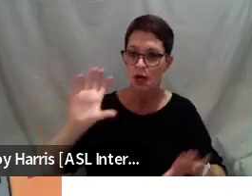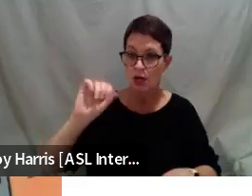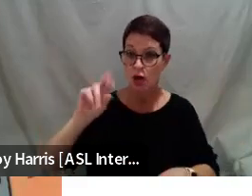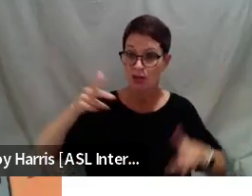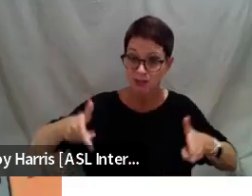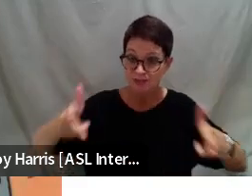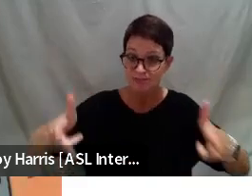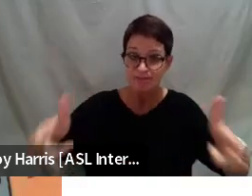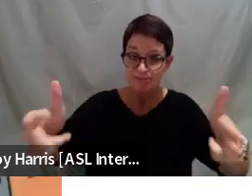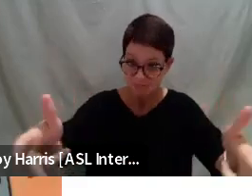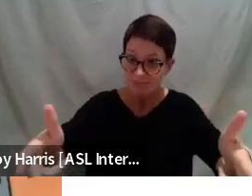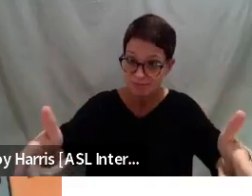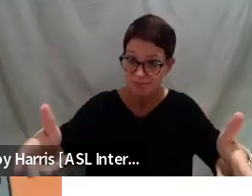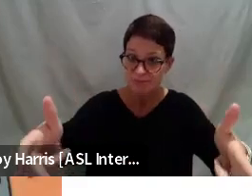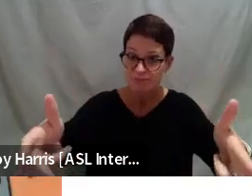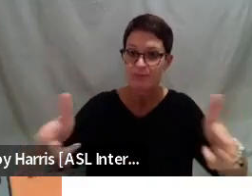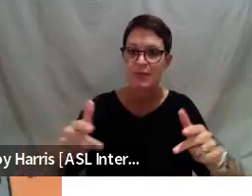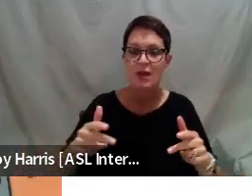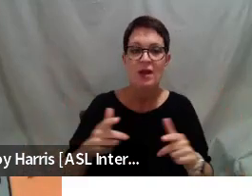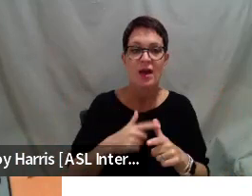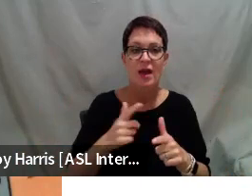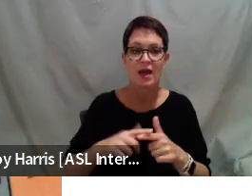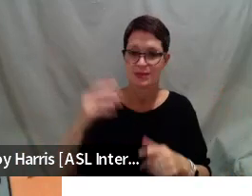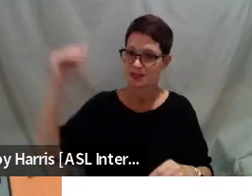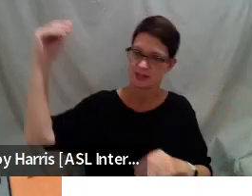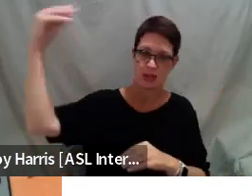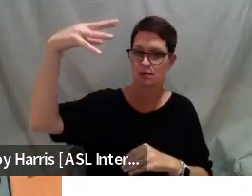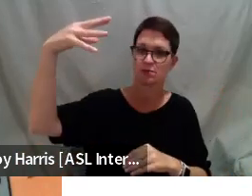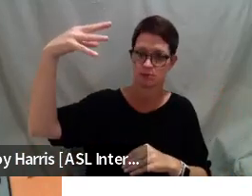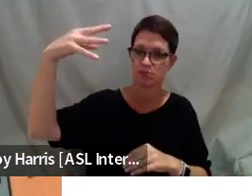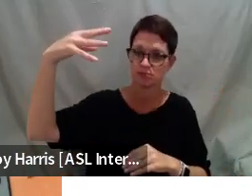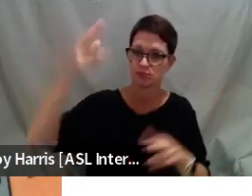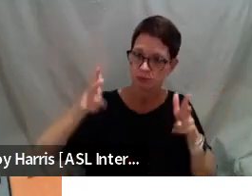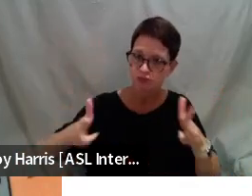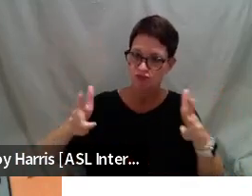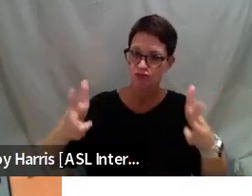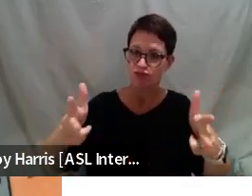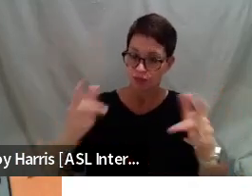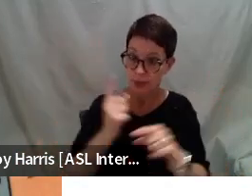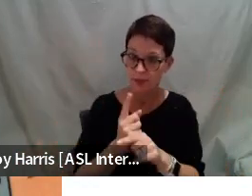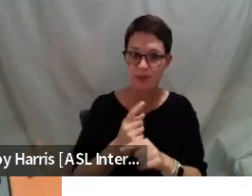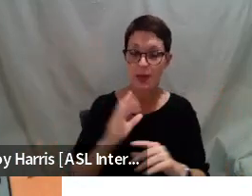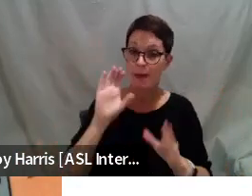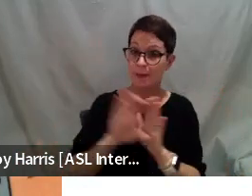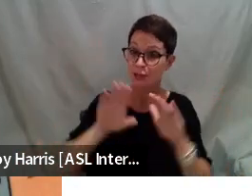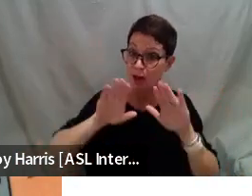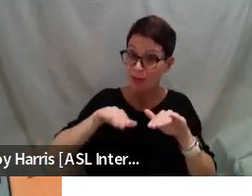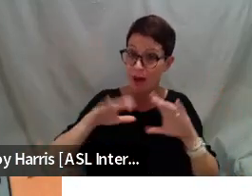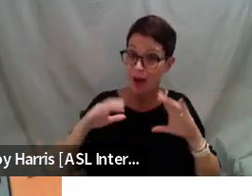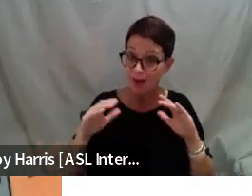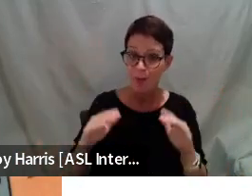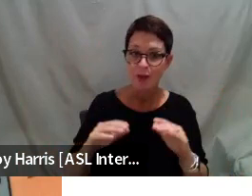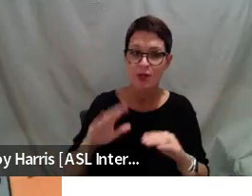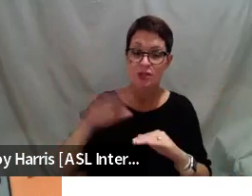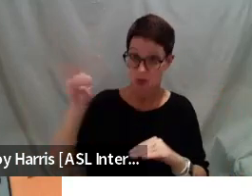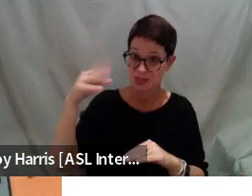the street, and you'll see a lot of sun exposure. The second picture below shows a